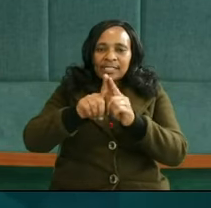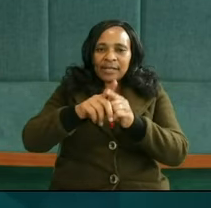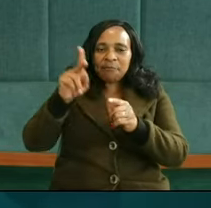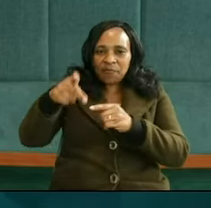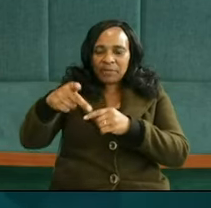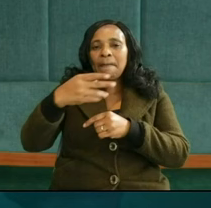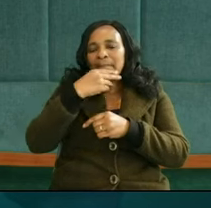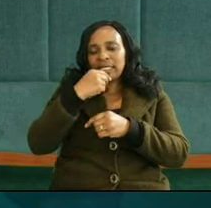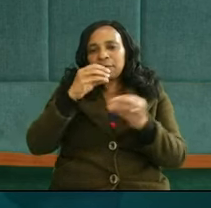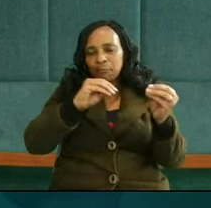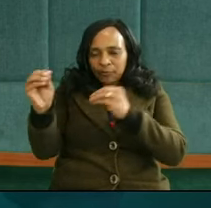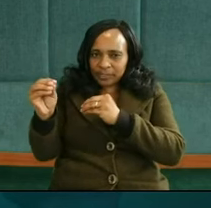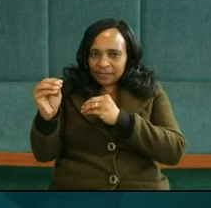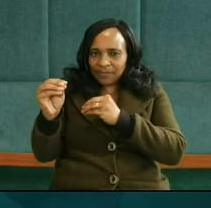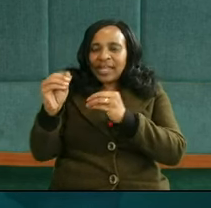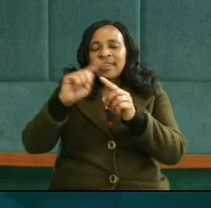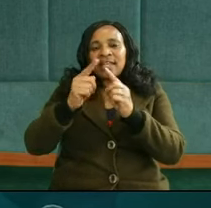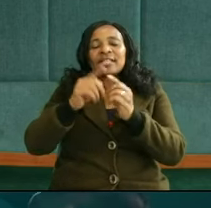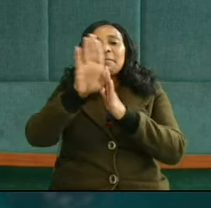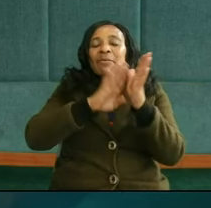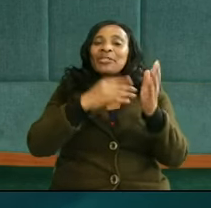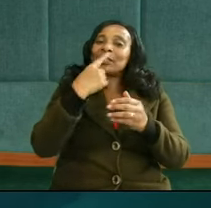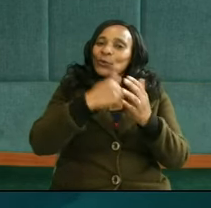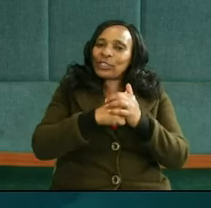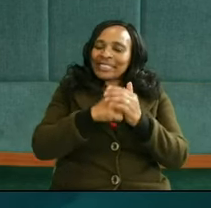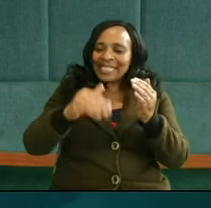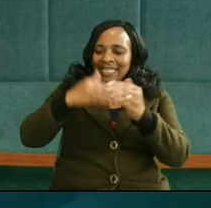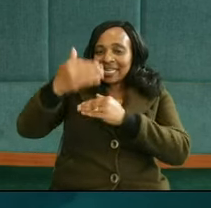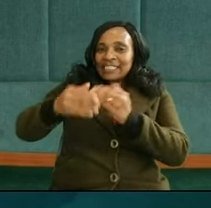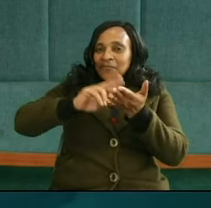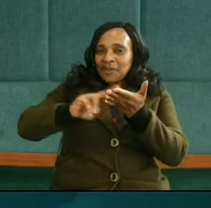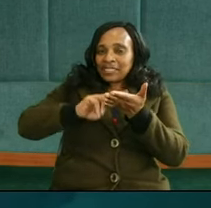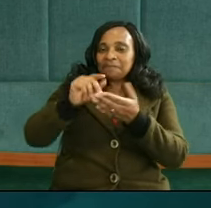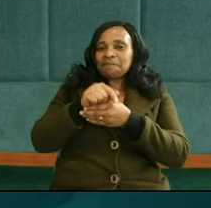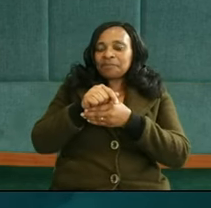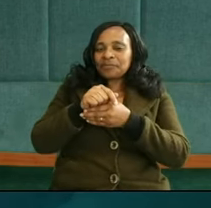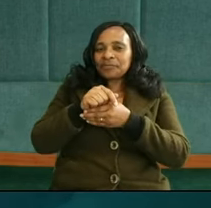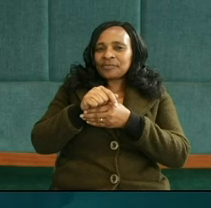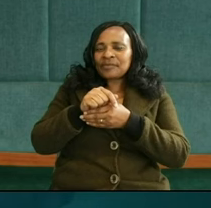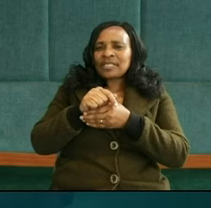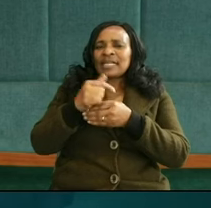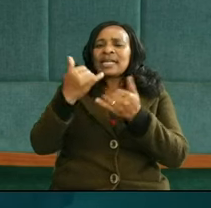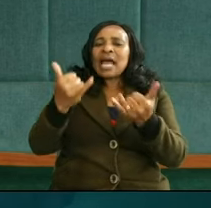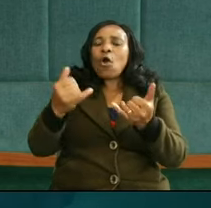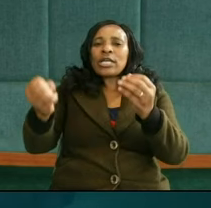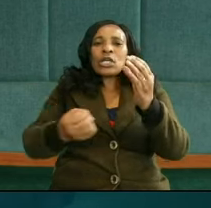so Philip moved, and the Bible says in the next verse that follows, so he